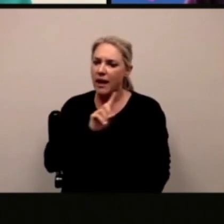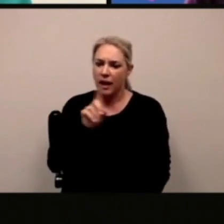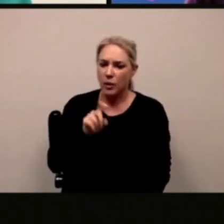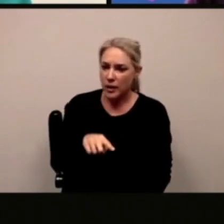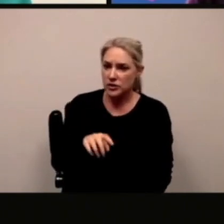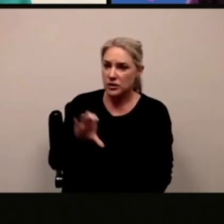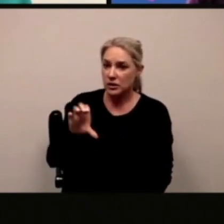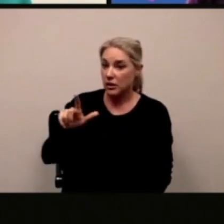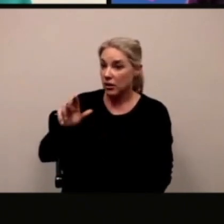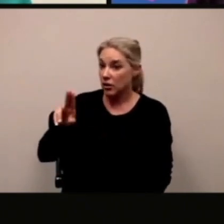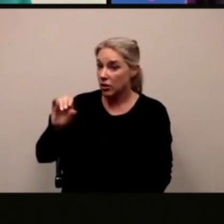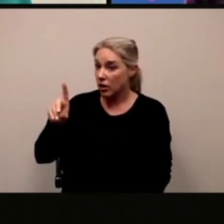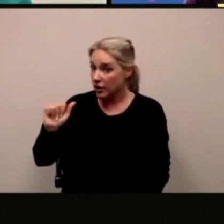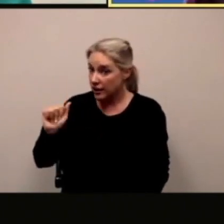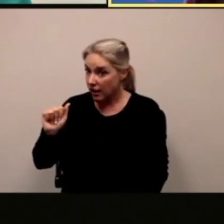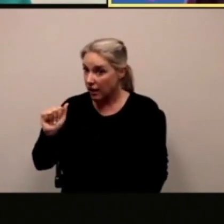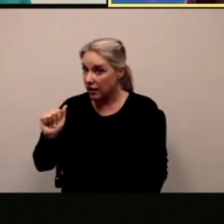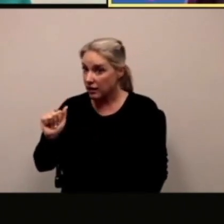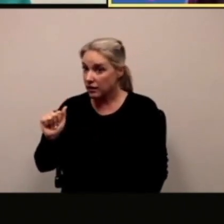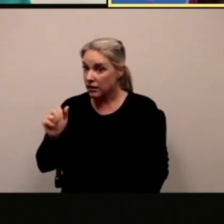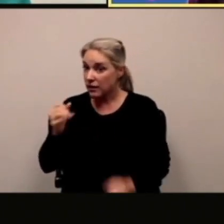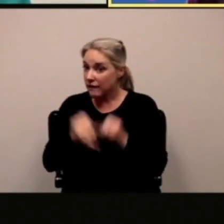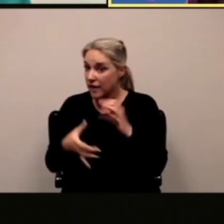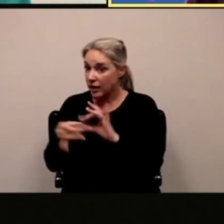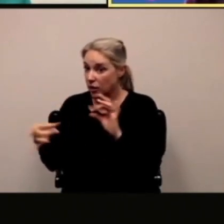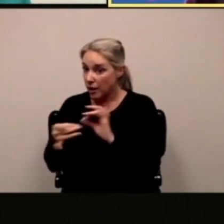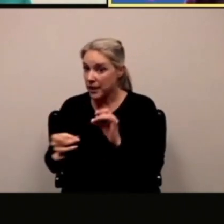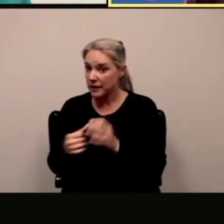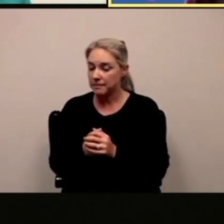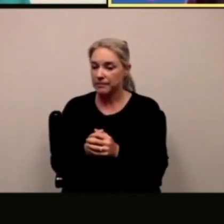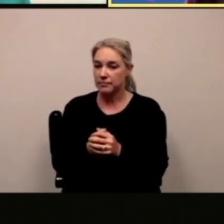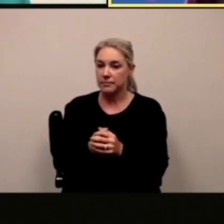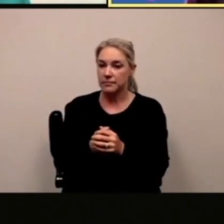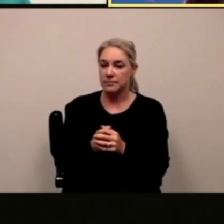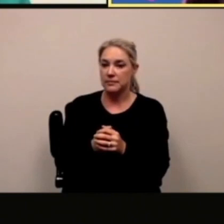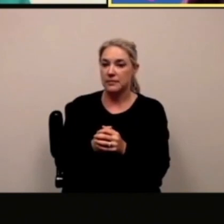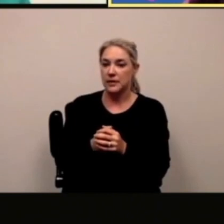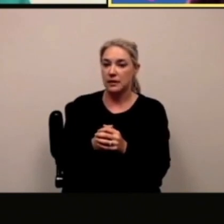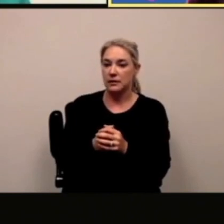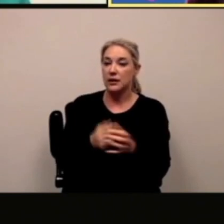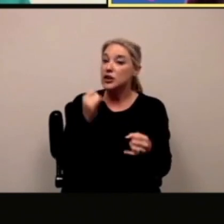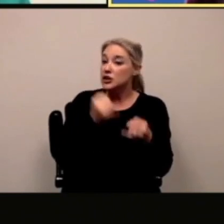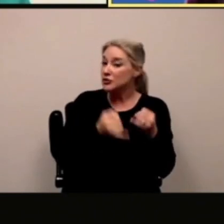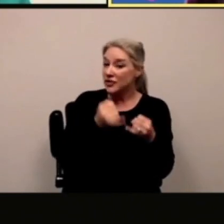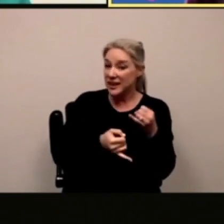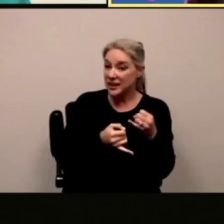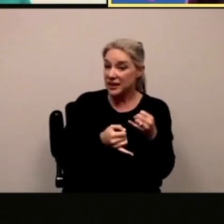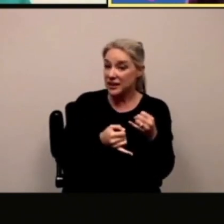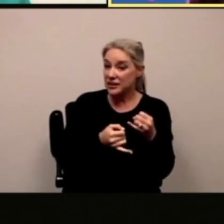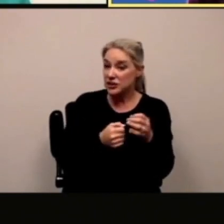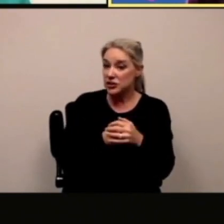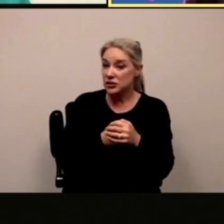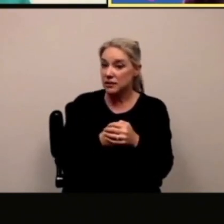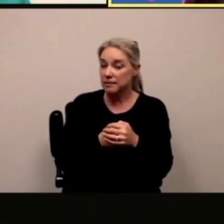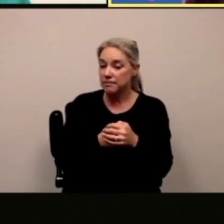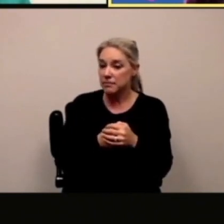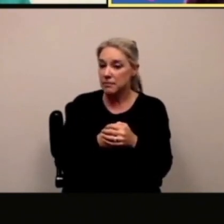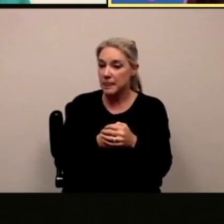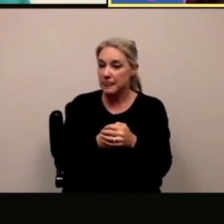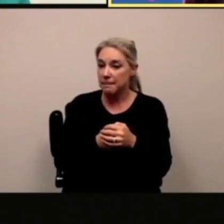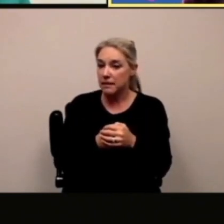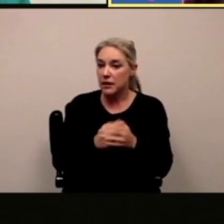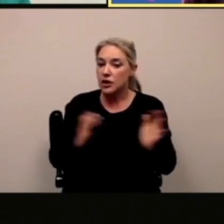anything? Well, to finish, only to say that to maintain our kids